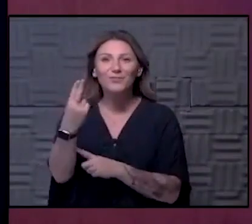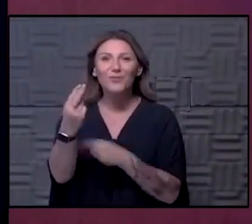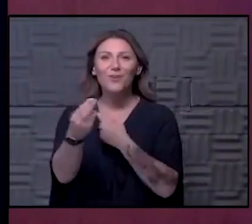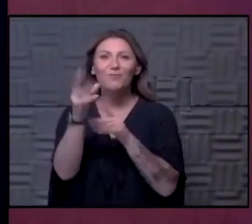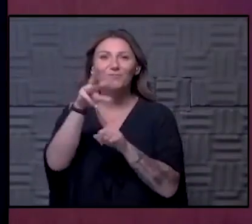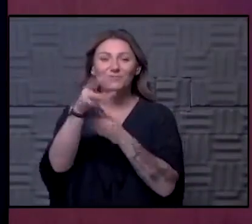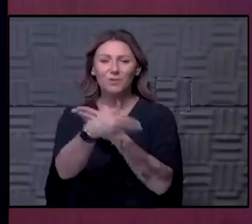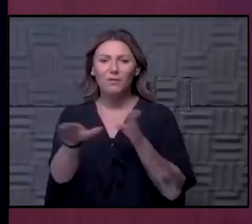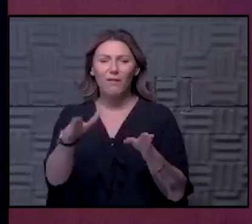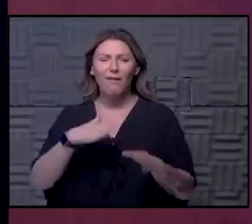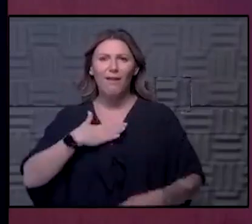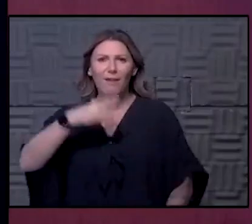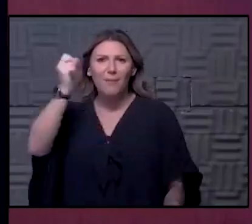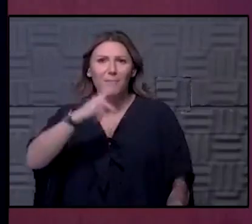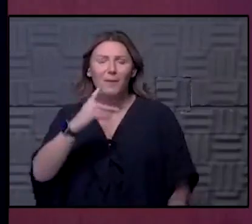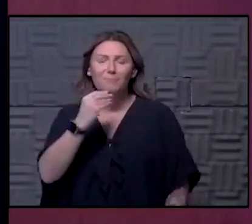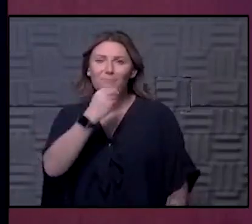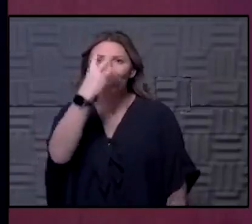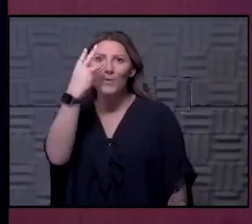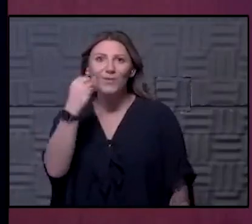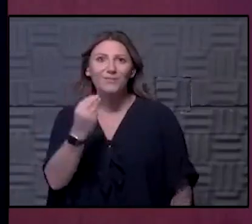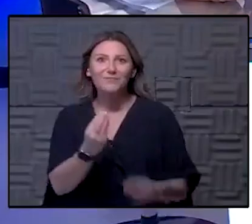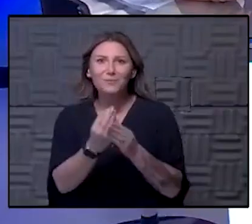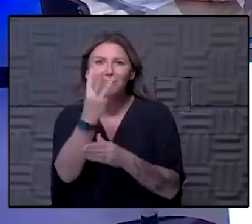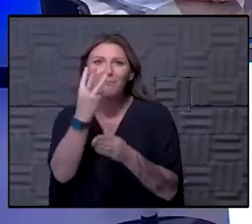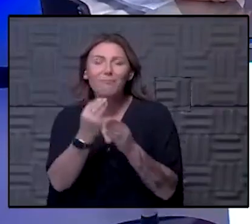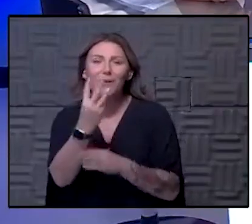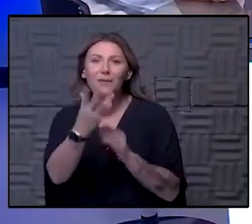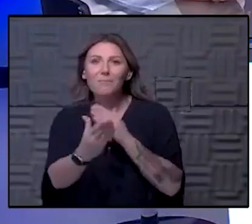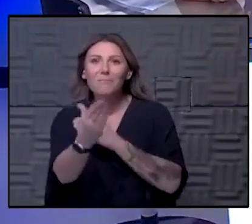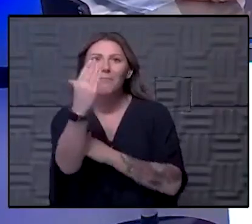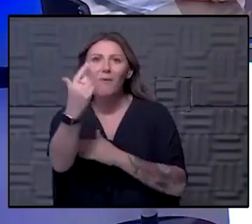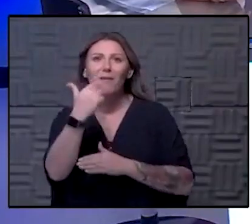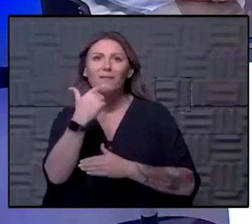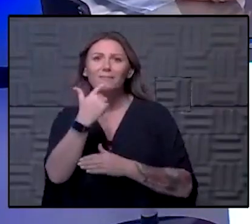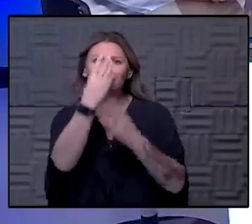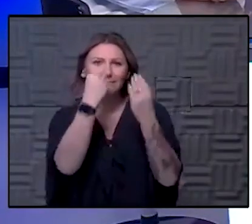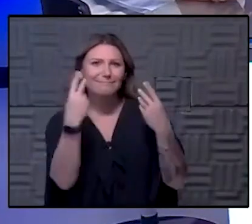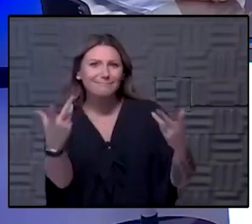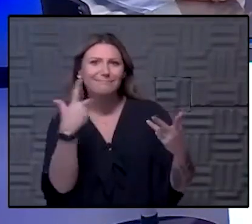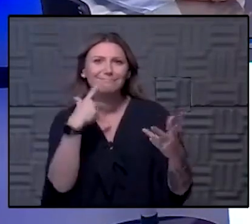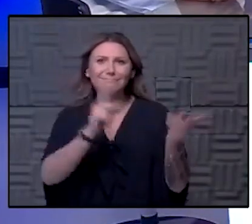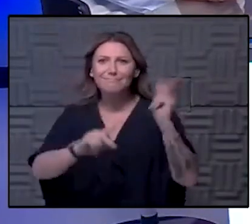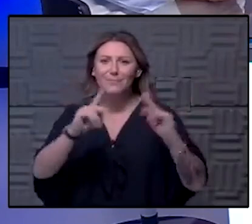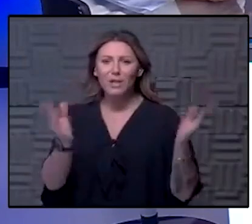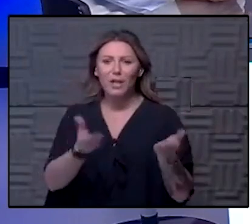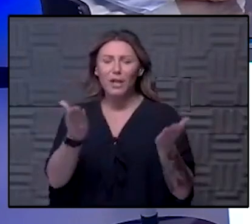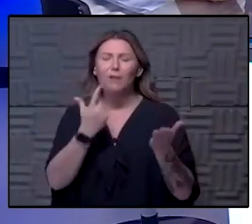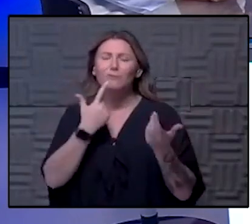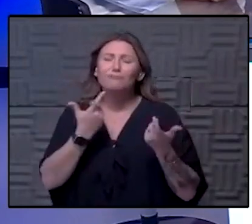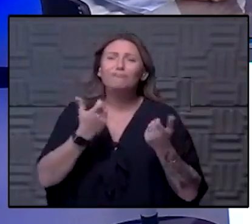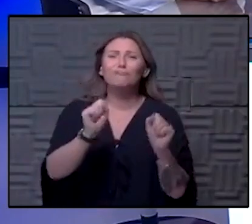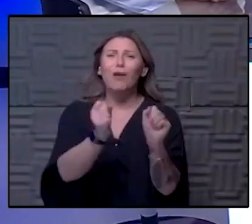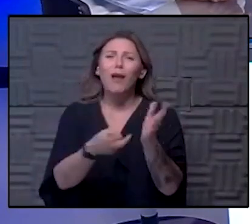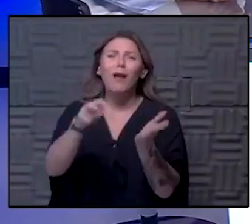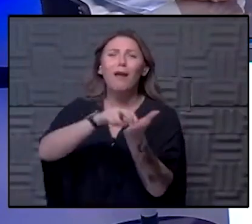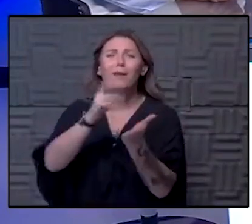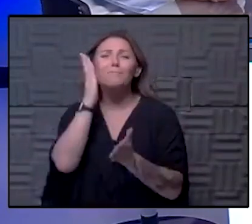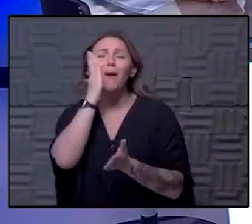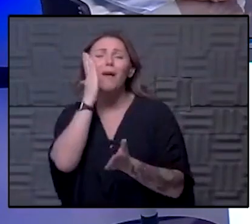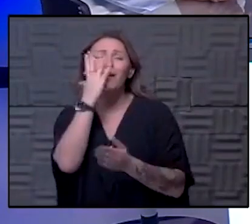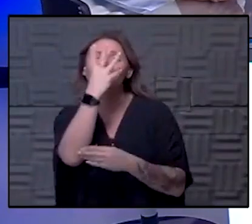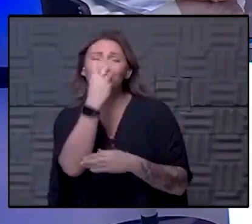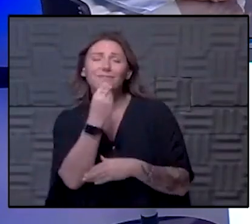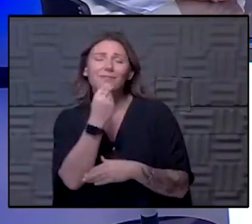this beautiful spring morning. Man, I was just telling these guys I was trying to get out of bed. I was sleeping really, really well, and then